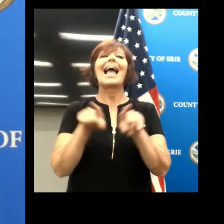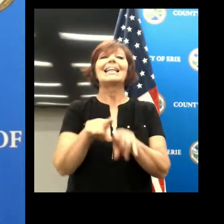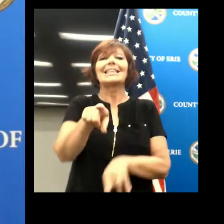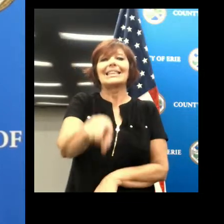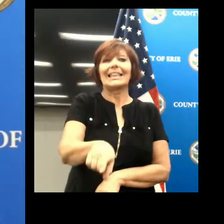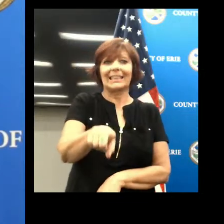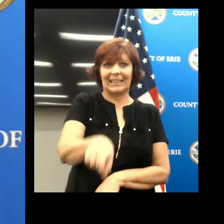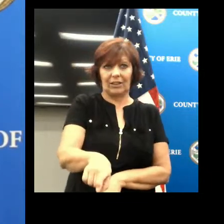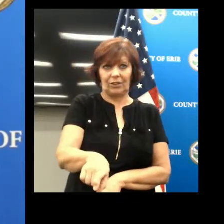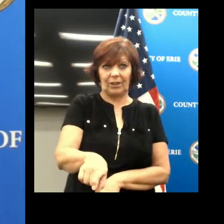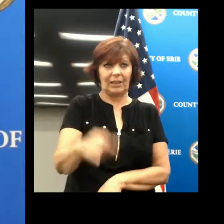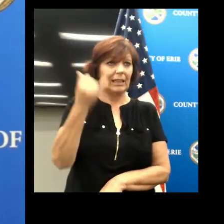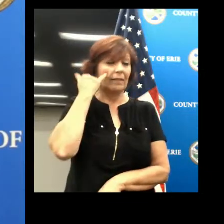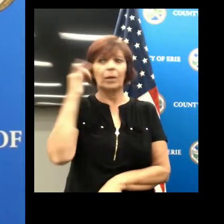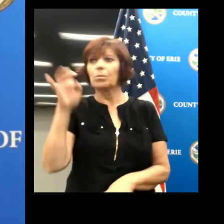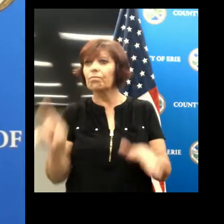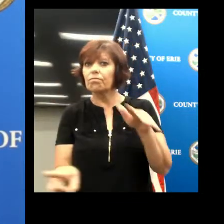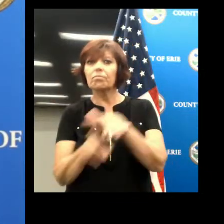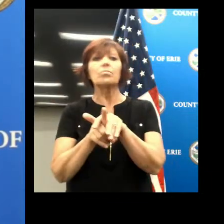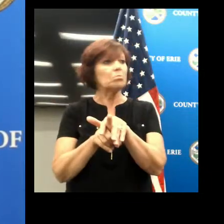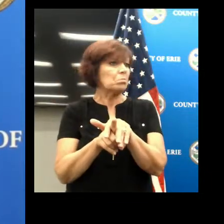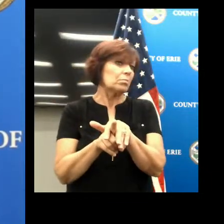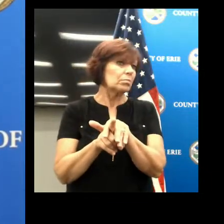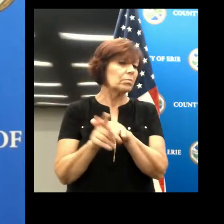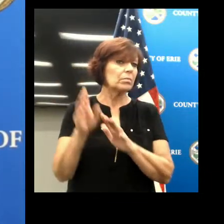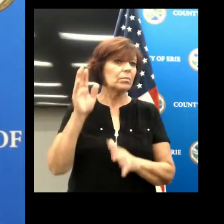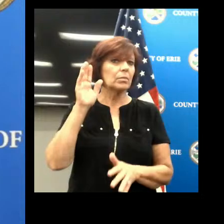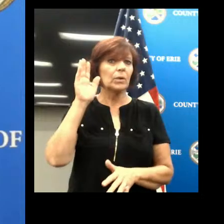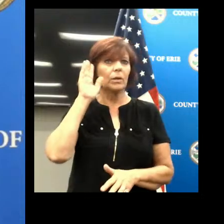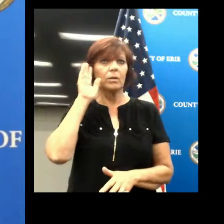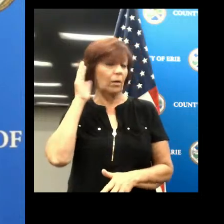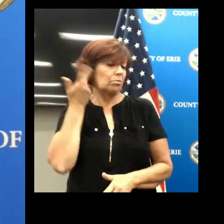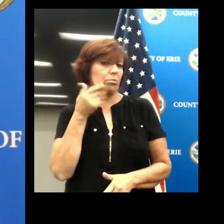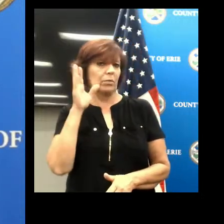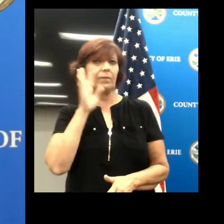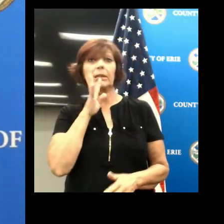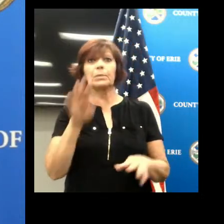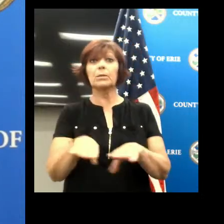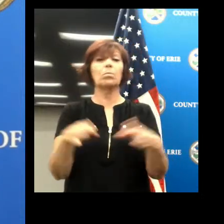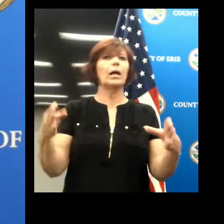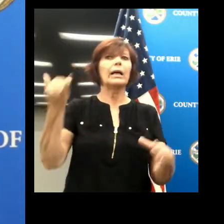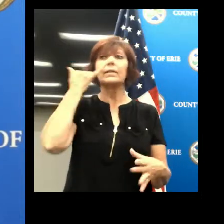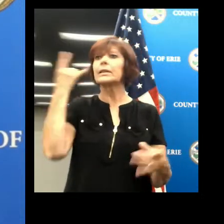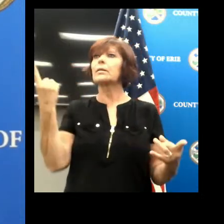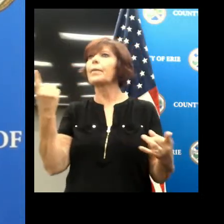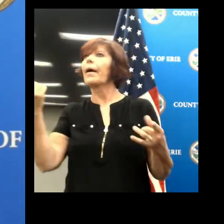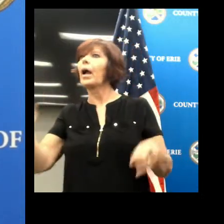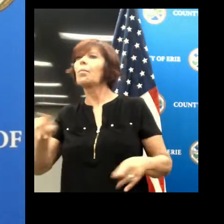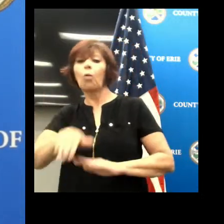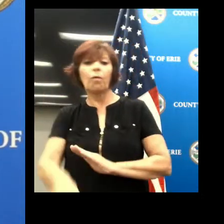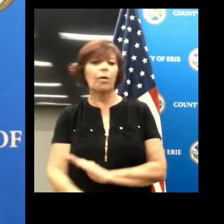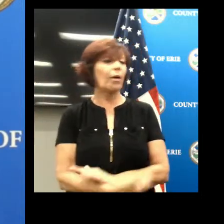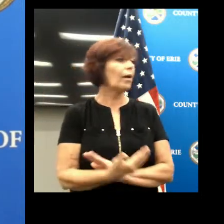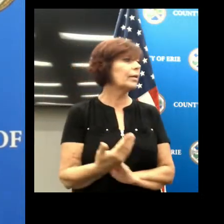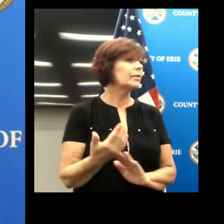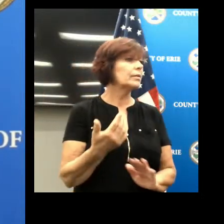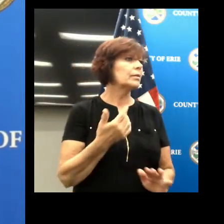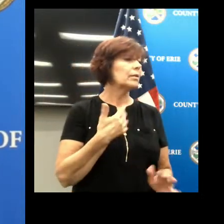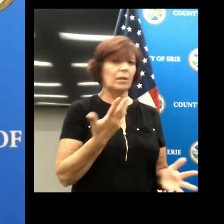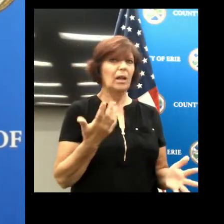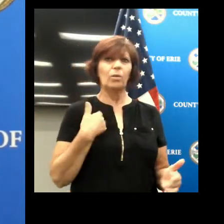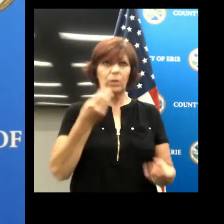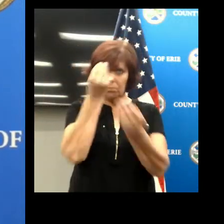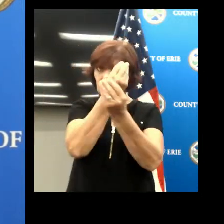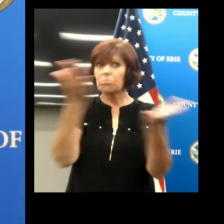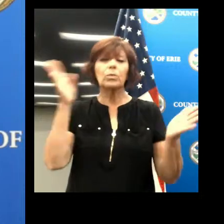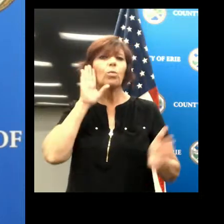necessary and needed. If there's an emergency situation where we have to go and speak to the public, if something happened overnight and I got to speak to the public with Dr. Burstein tomorrow, we'd have a